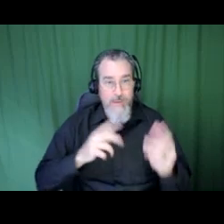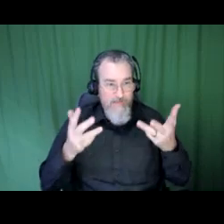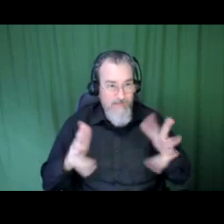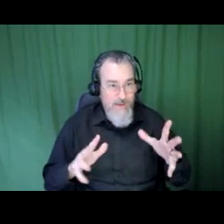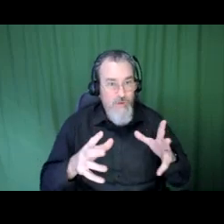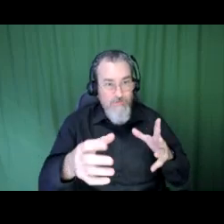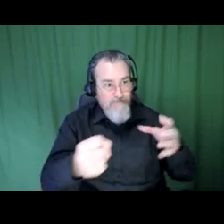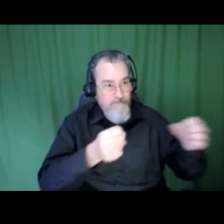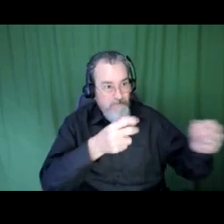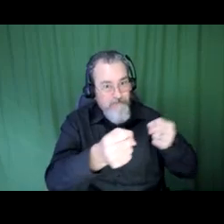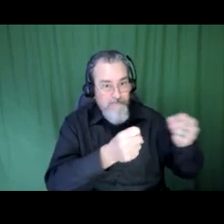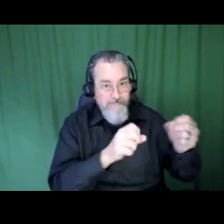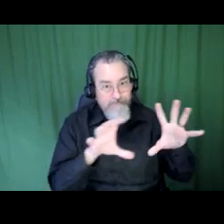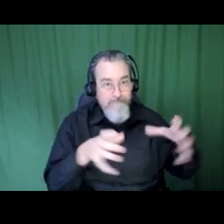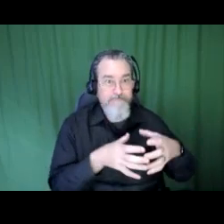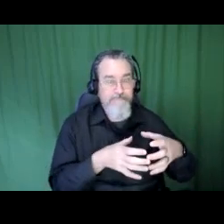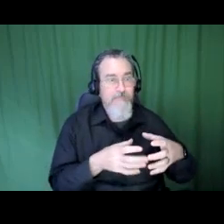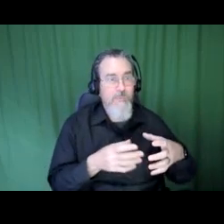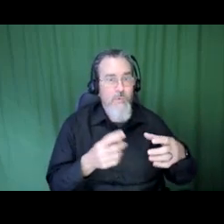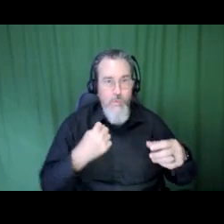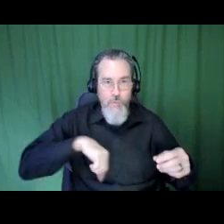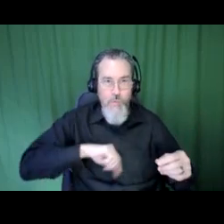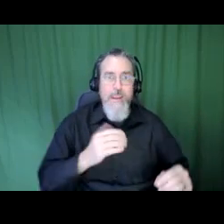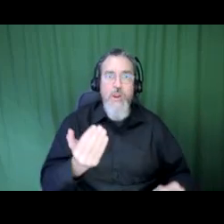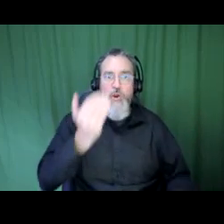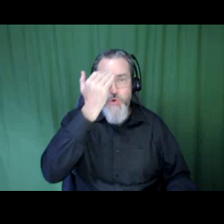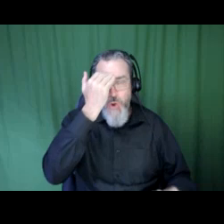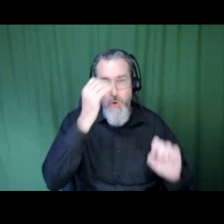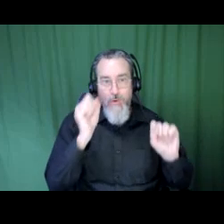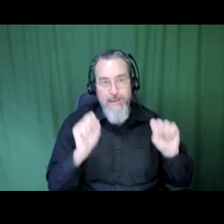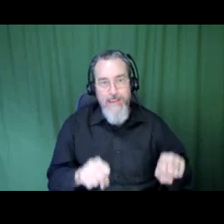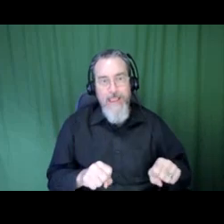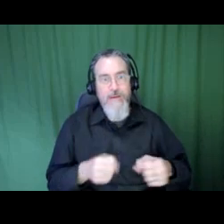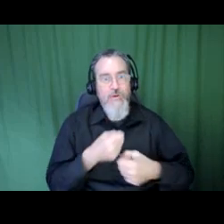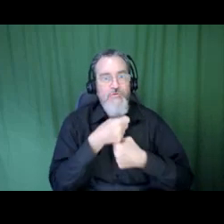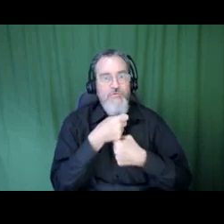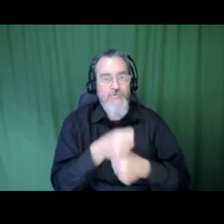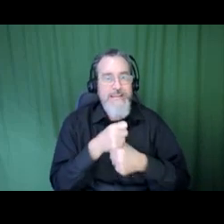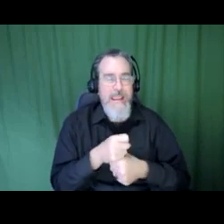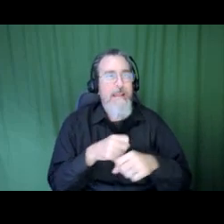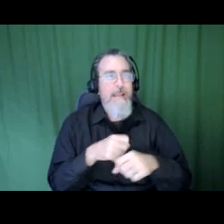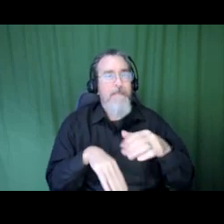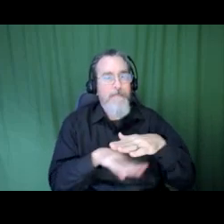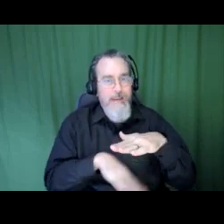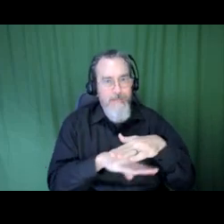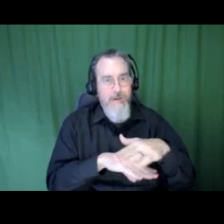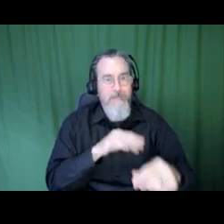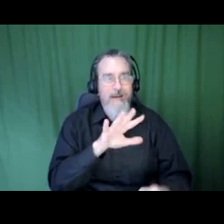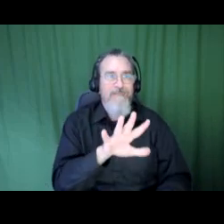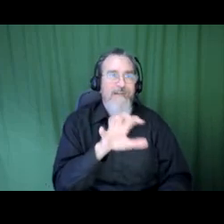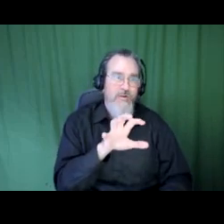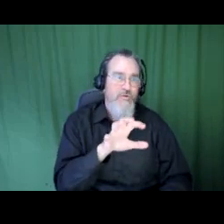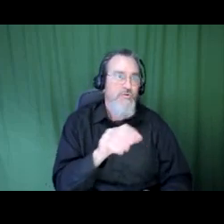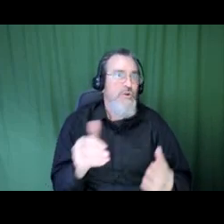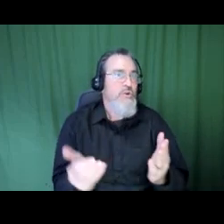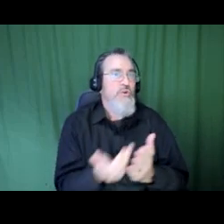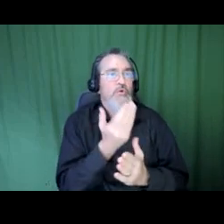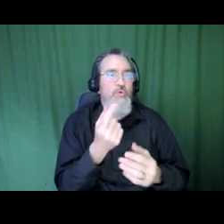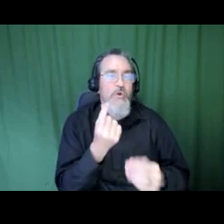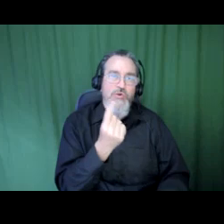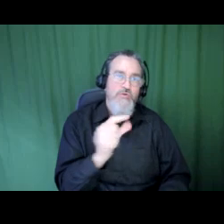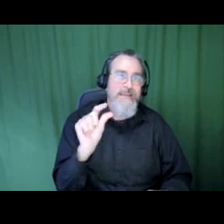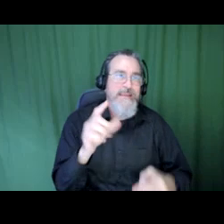the numbers, and we know that we can create at least 500 new green leaders into